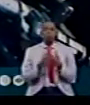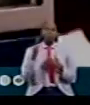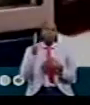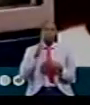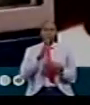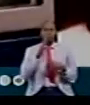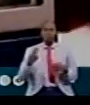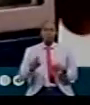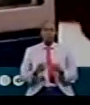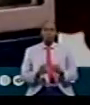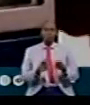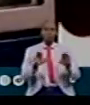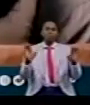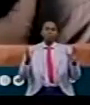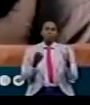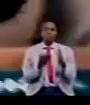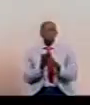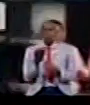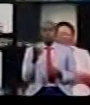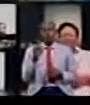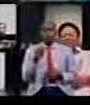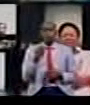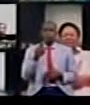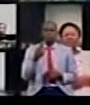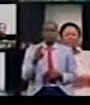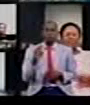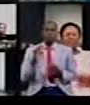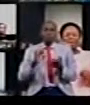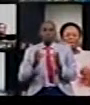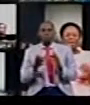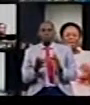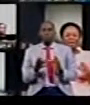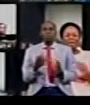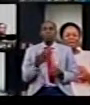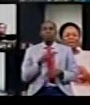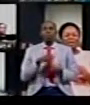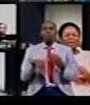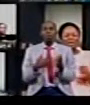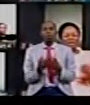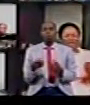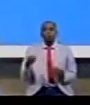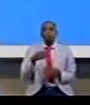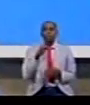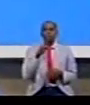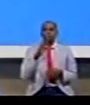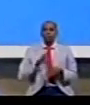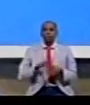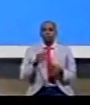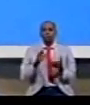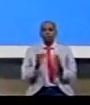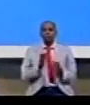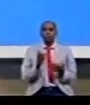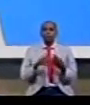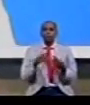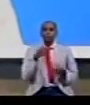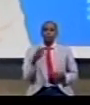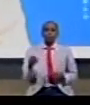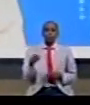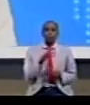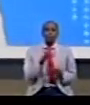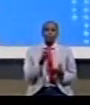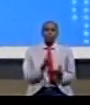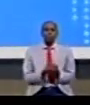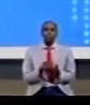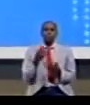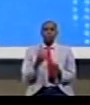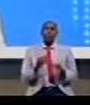is abounding. Sin is almost knocking their door and pulling them. That we want to pray tonight. Every storm of